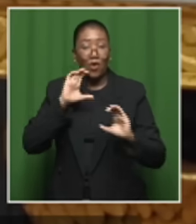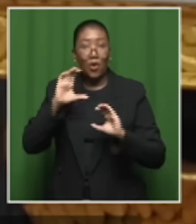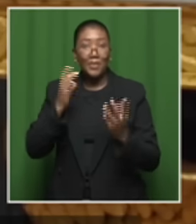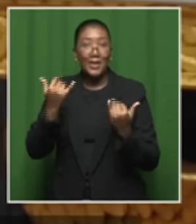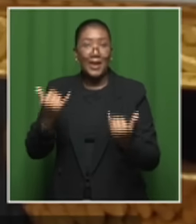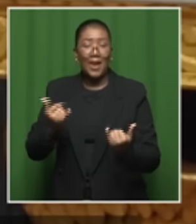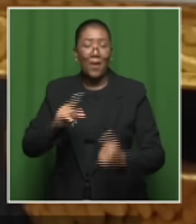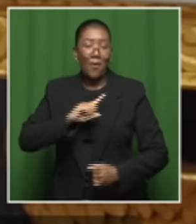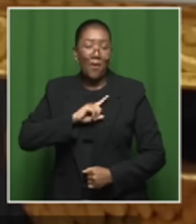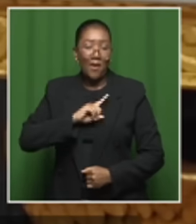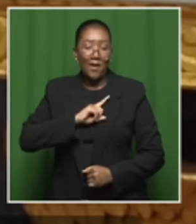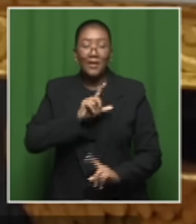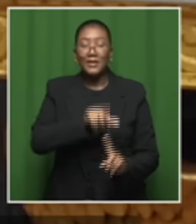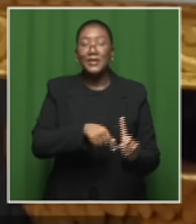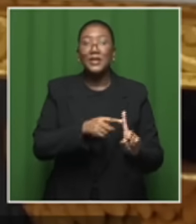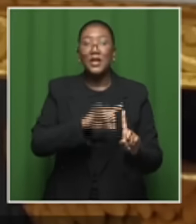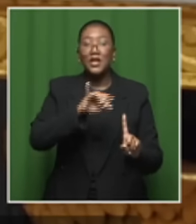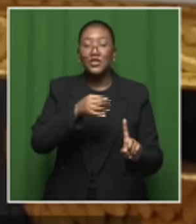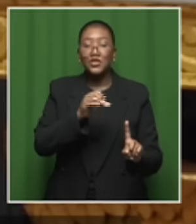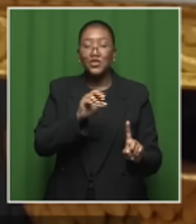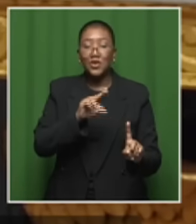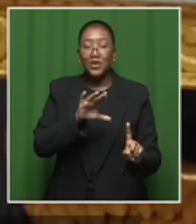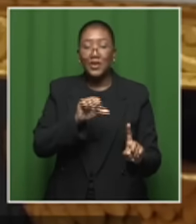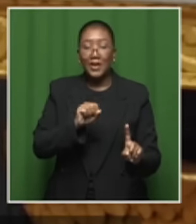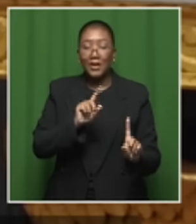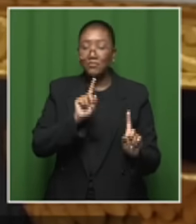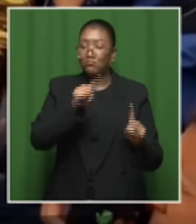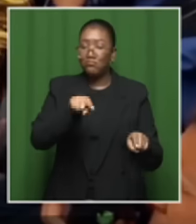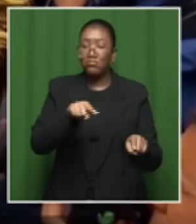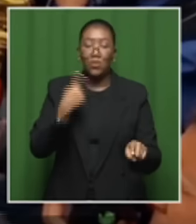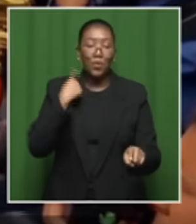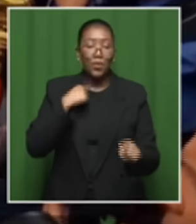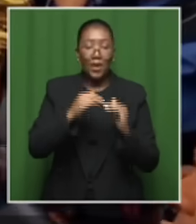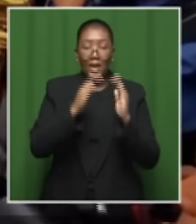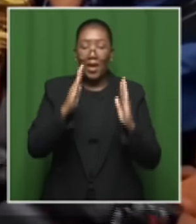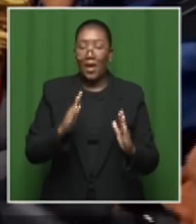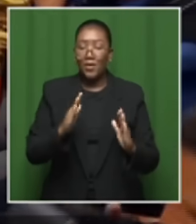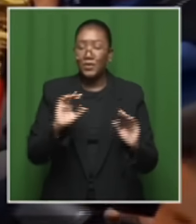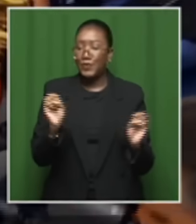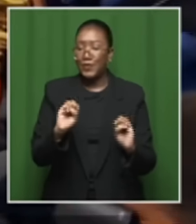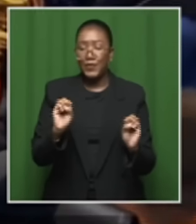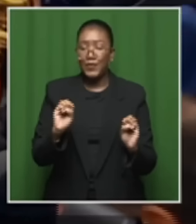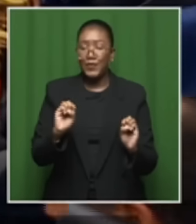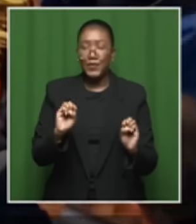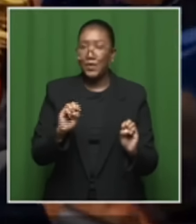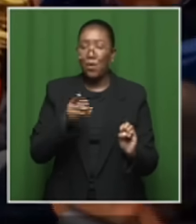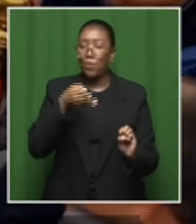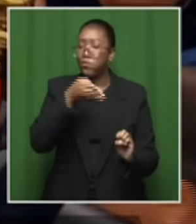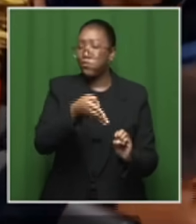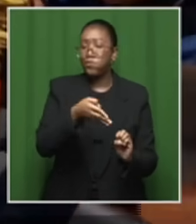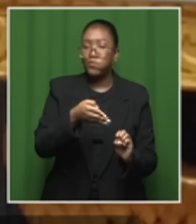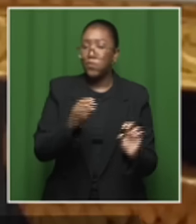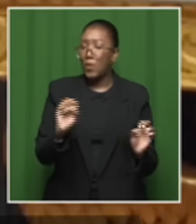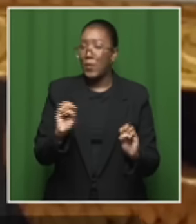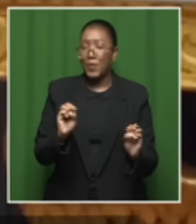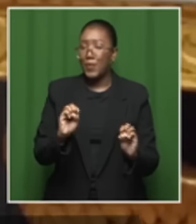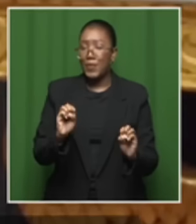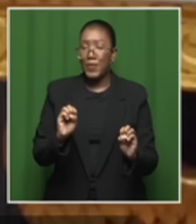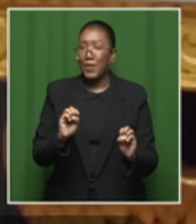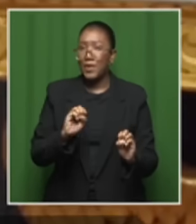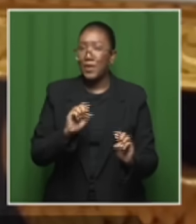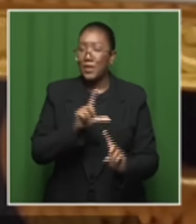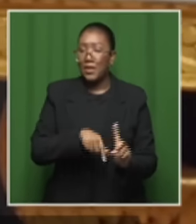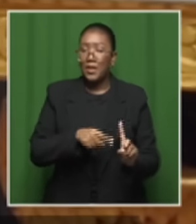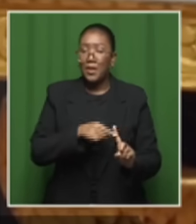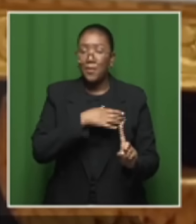that Mcebisi Jonas didn't go to the White House. We didn't see him with the delegation when the